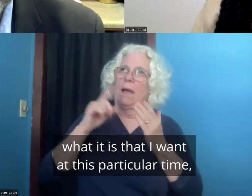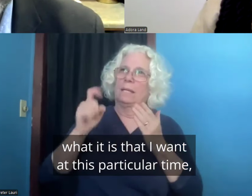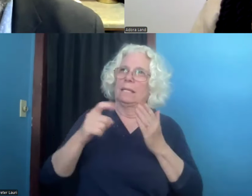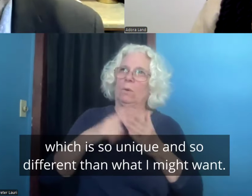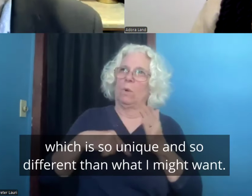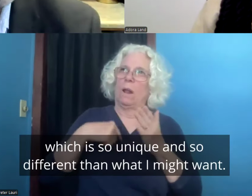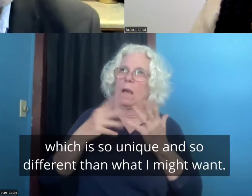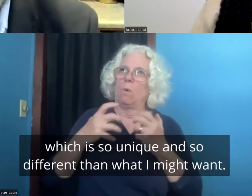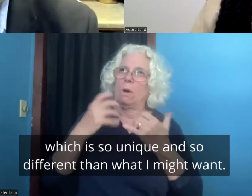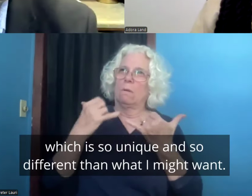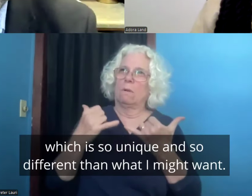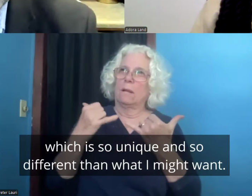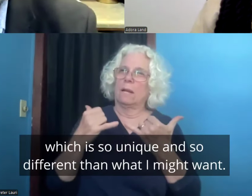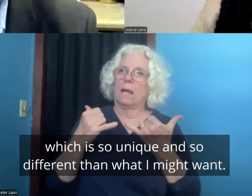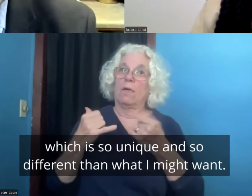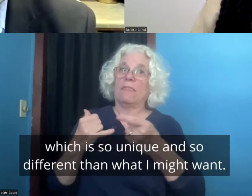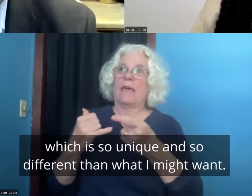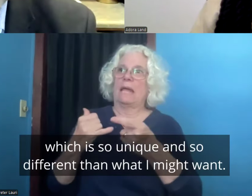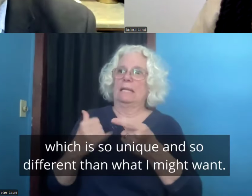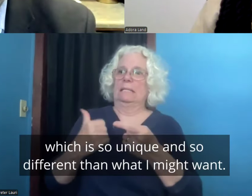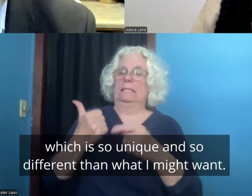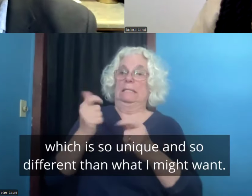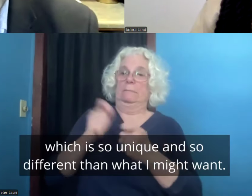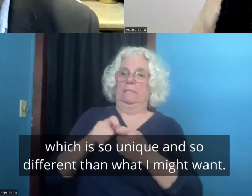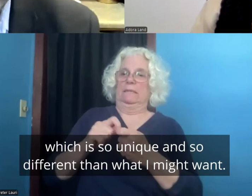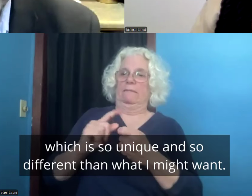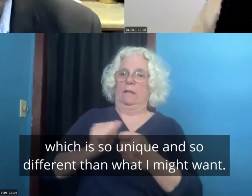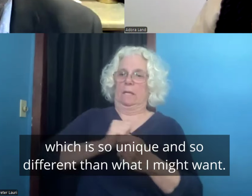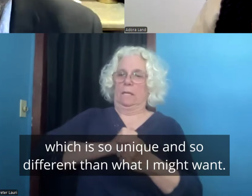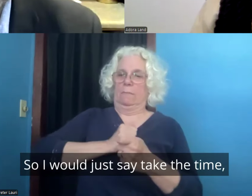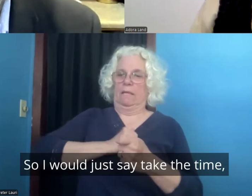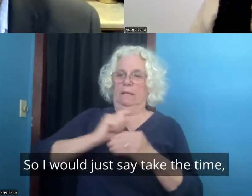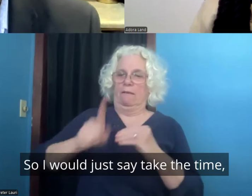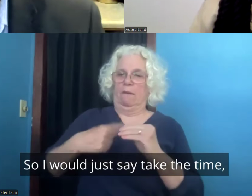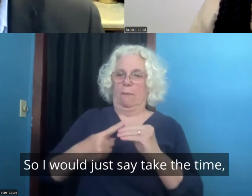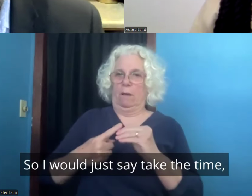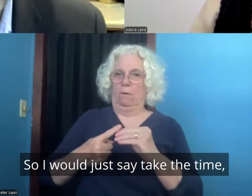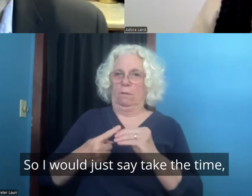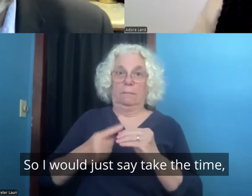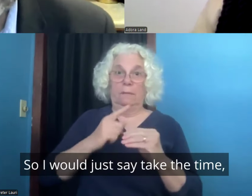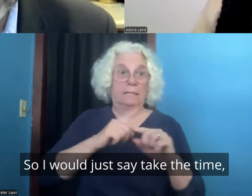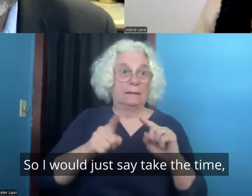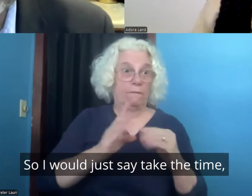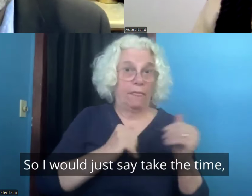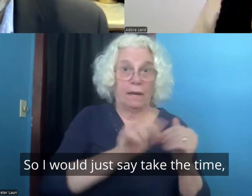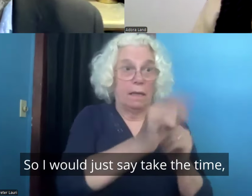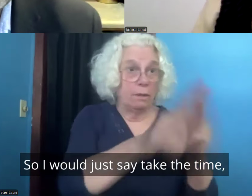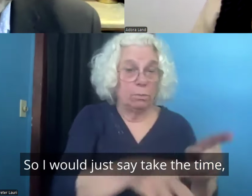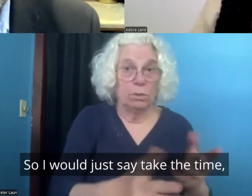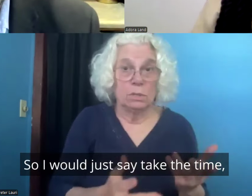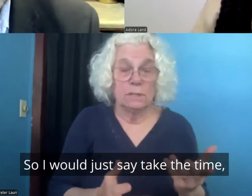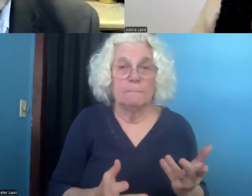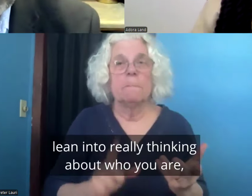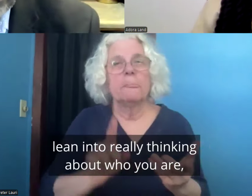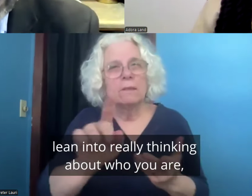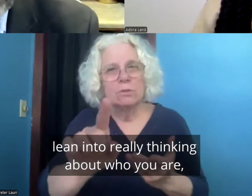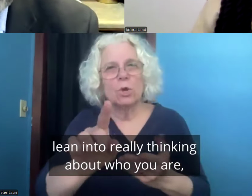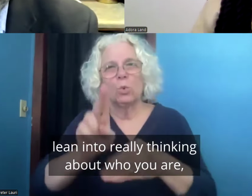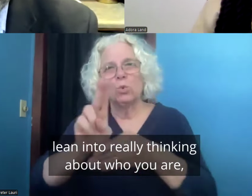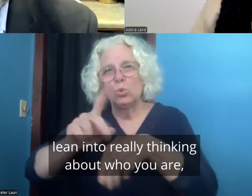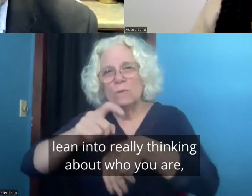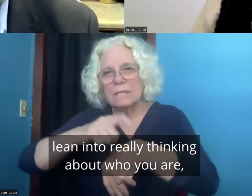time, which is so unique and so different than what I might want. So I would just say take the time,